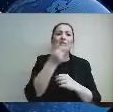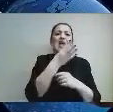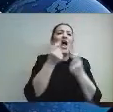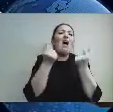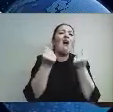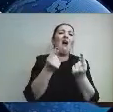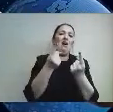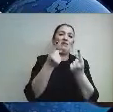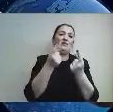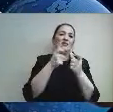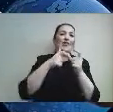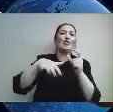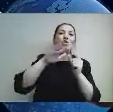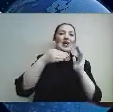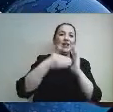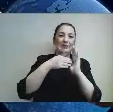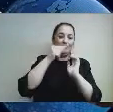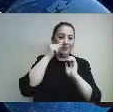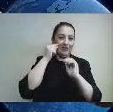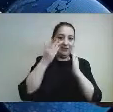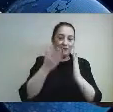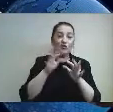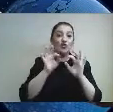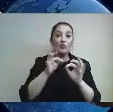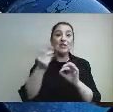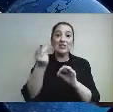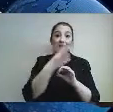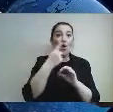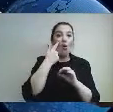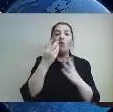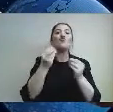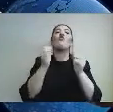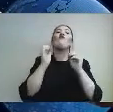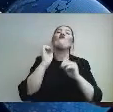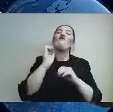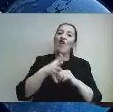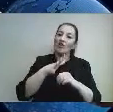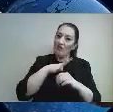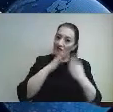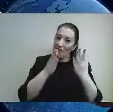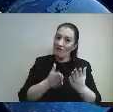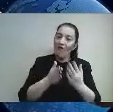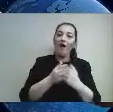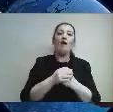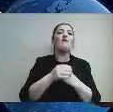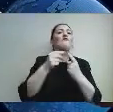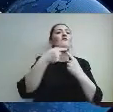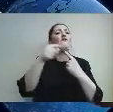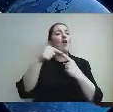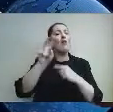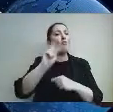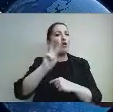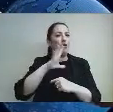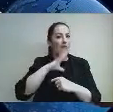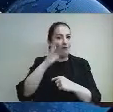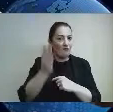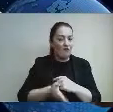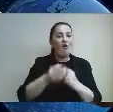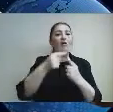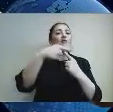ago, but we see actually a proliferation. We see different numbers, we see different structures. Actually, we